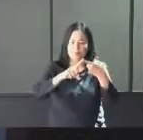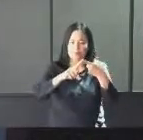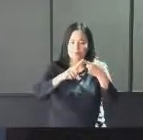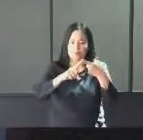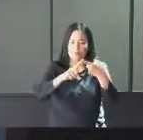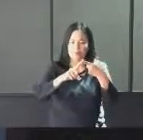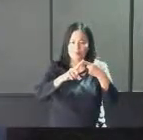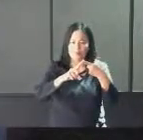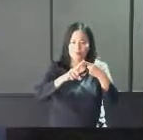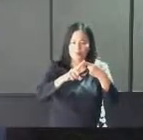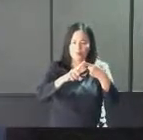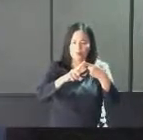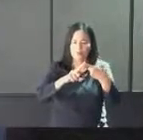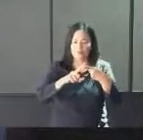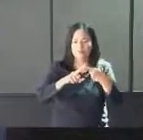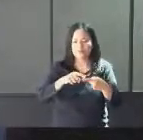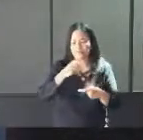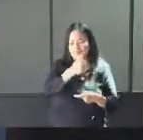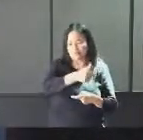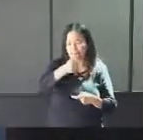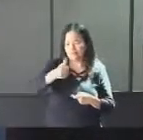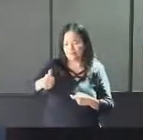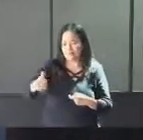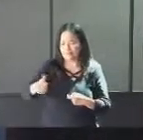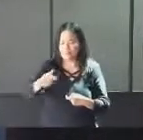one hand, you've shared,